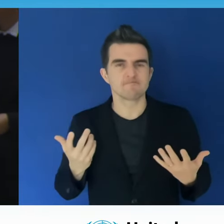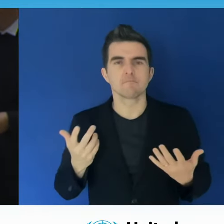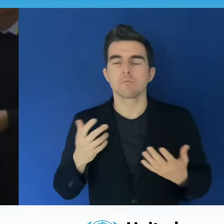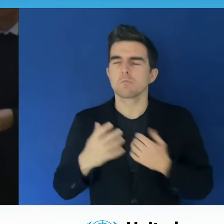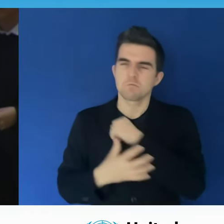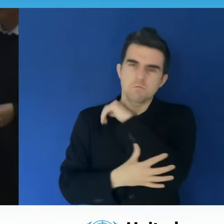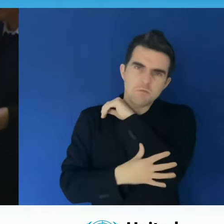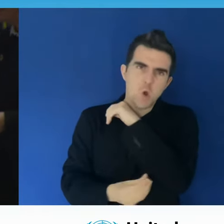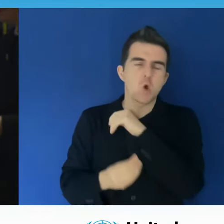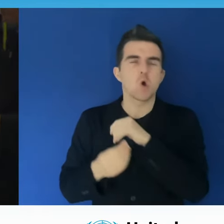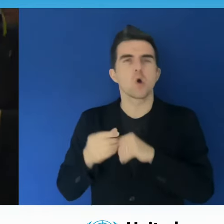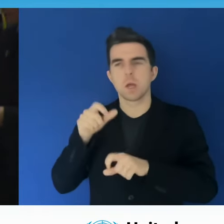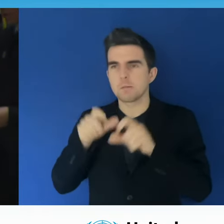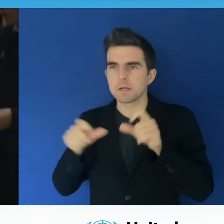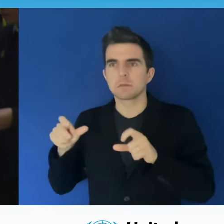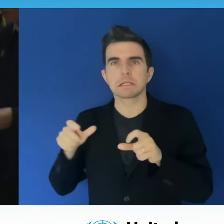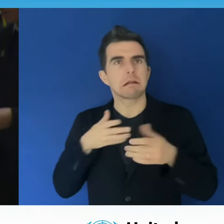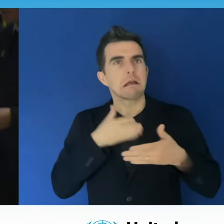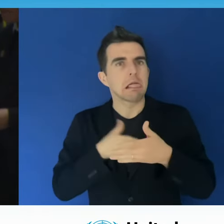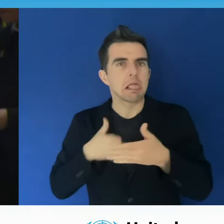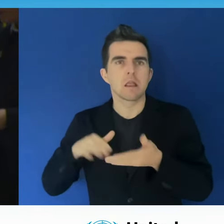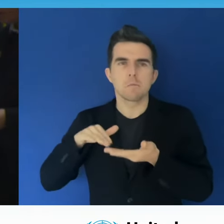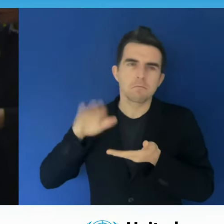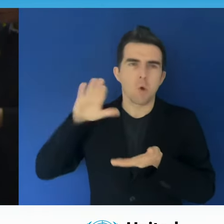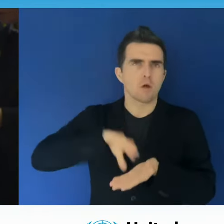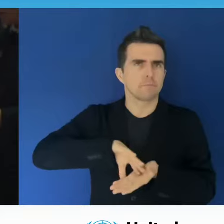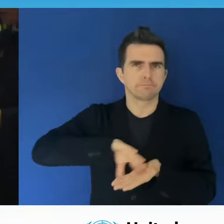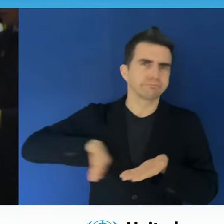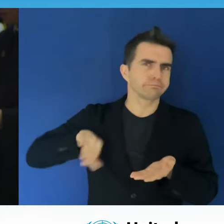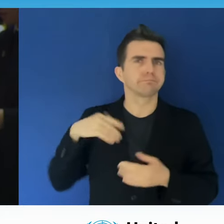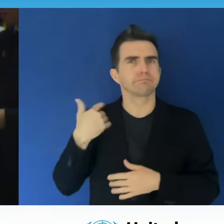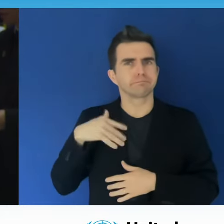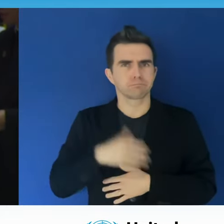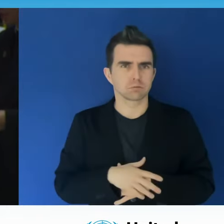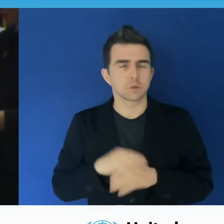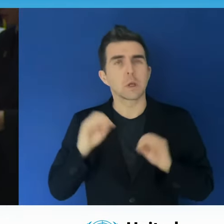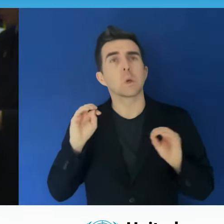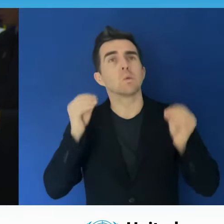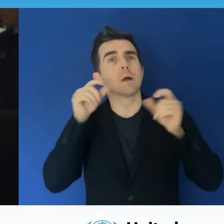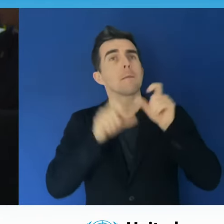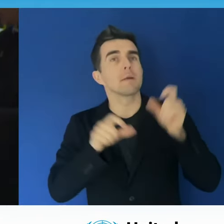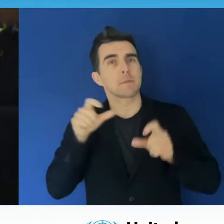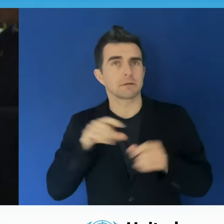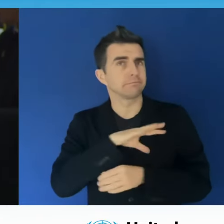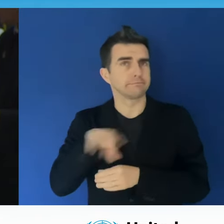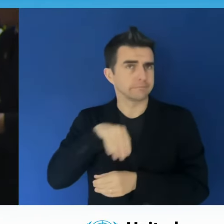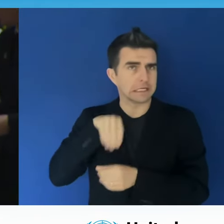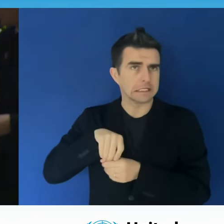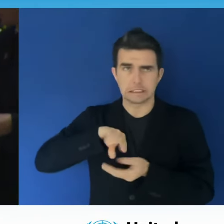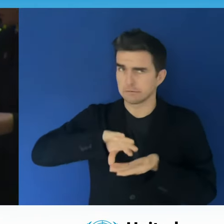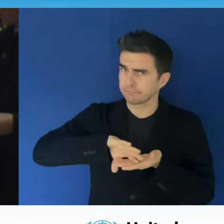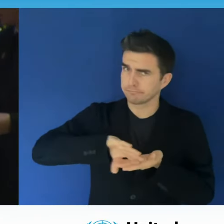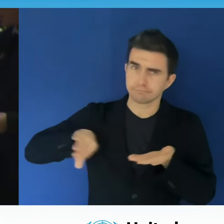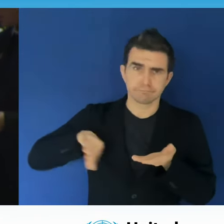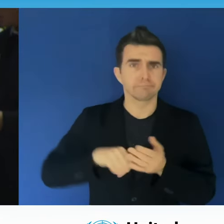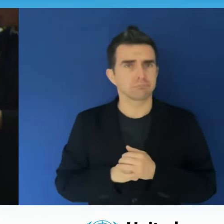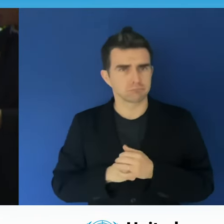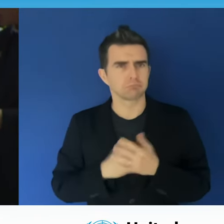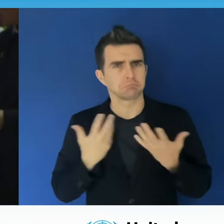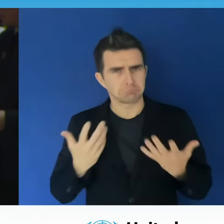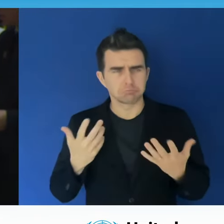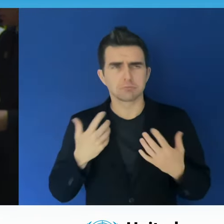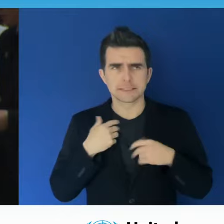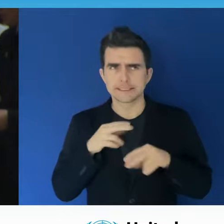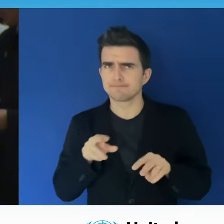Addressing shared global challenges that we have today, like climate change, like pandemics,